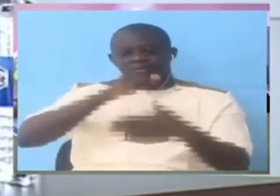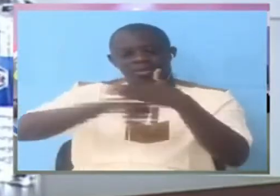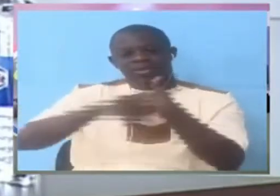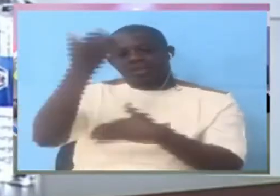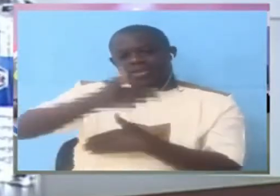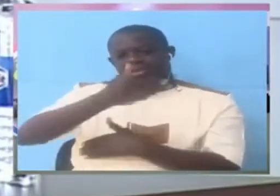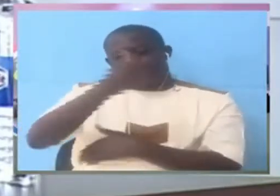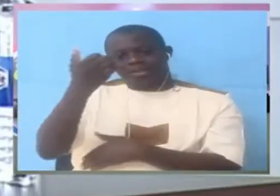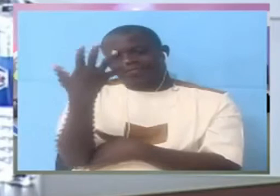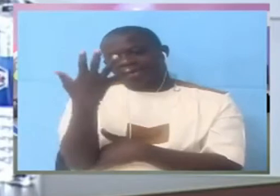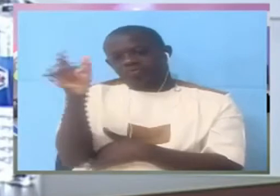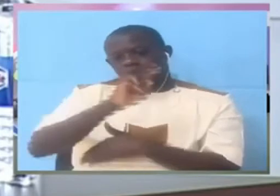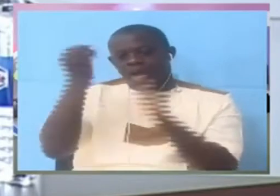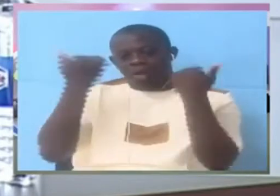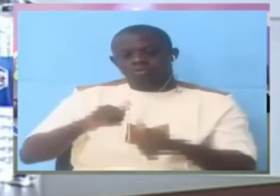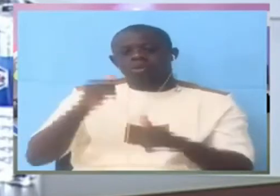if